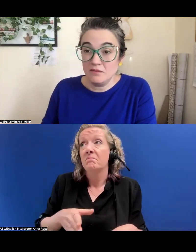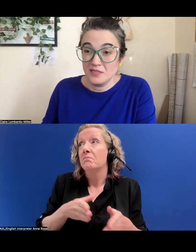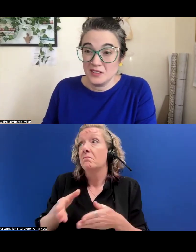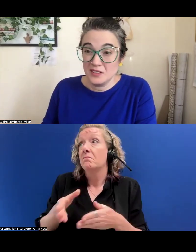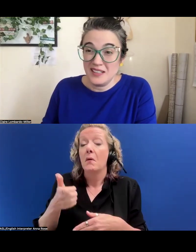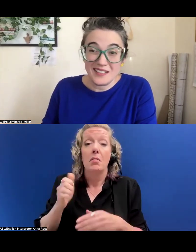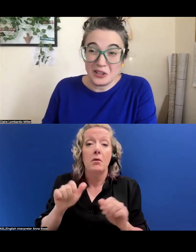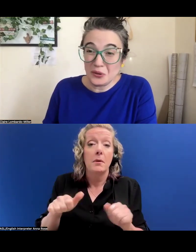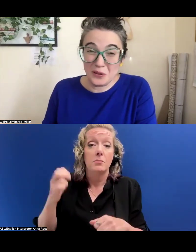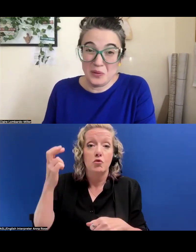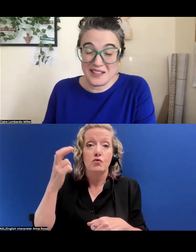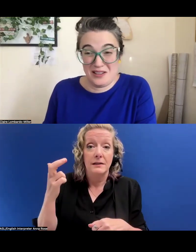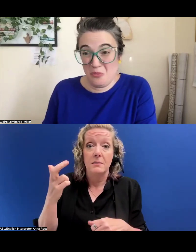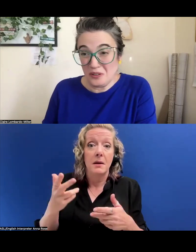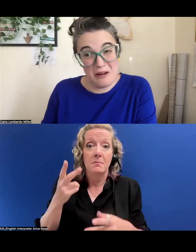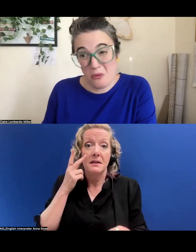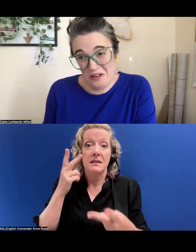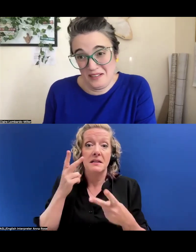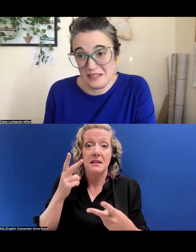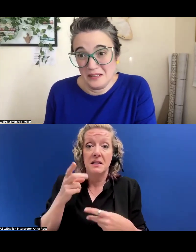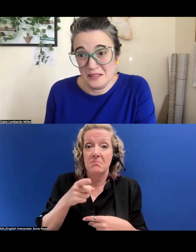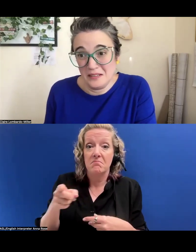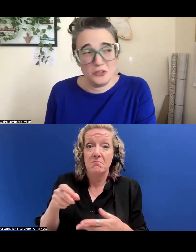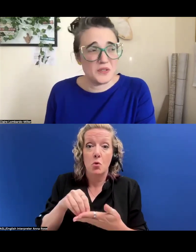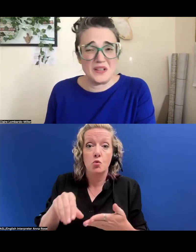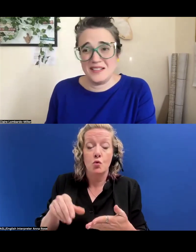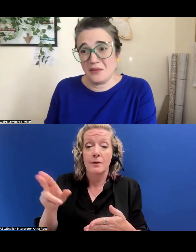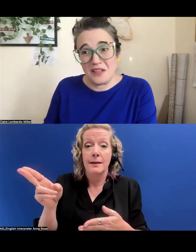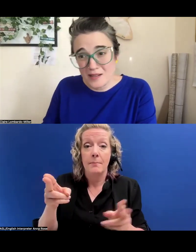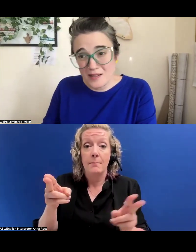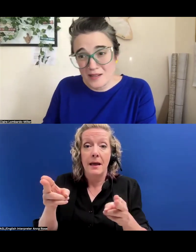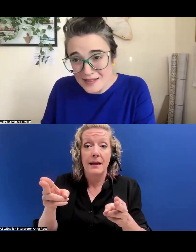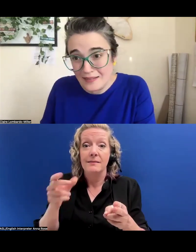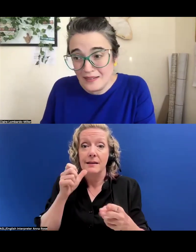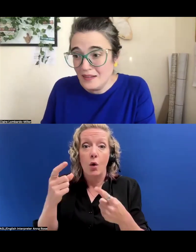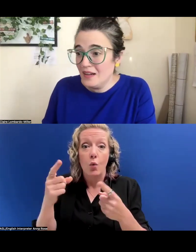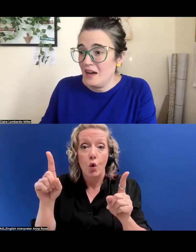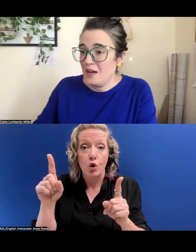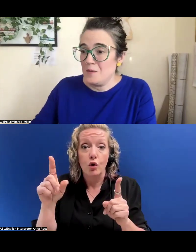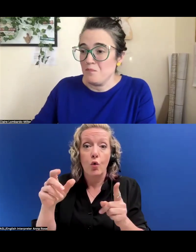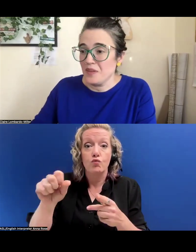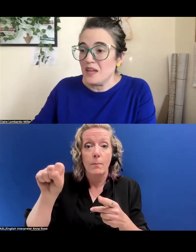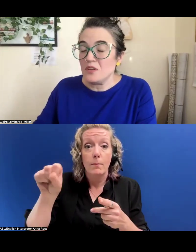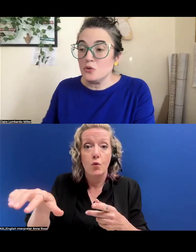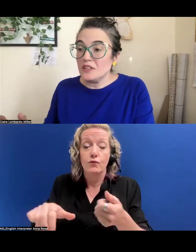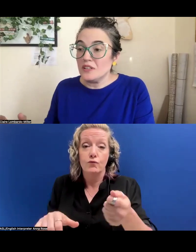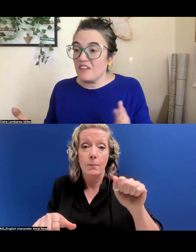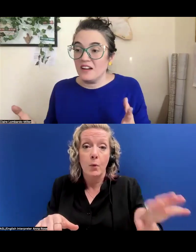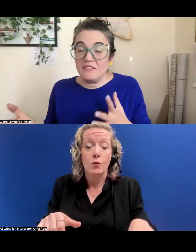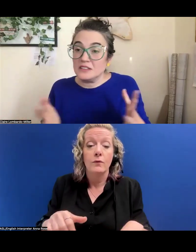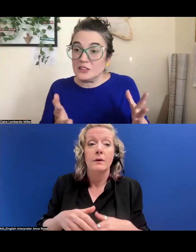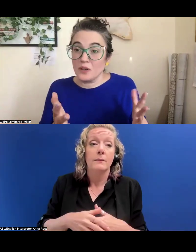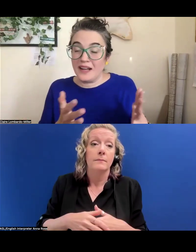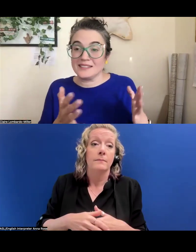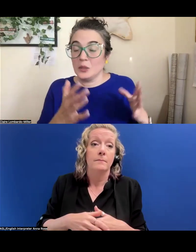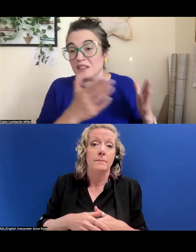seen kids get cochlear implants and them really not work. You've seen kids have to get explanted. Maybe you lean very